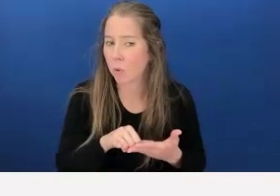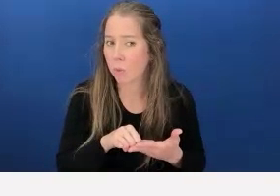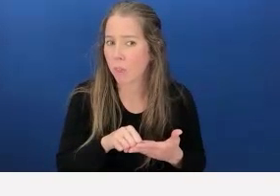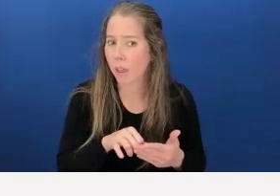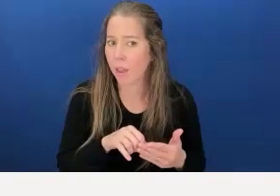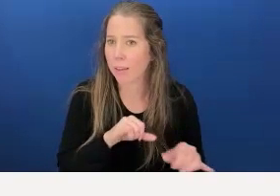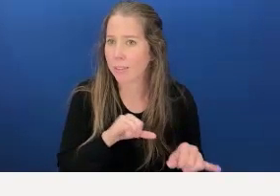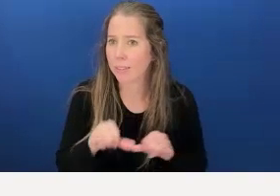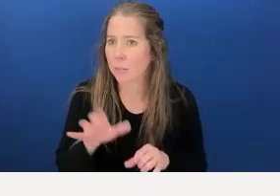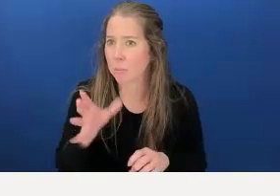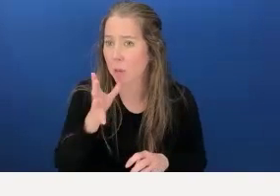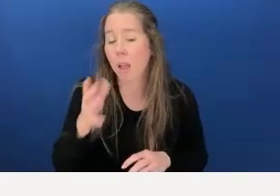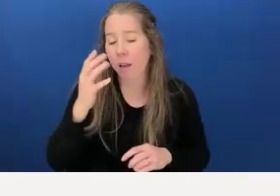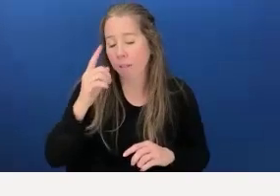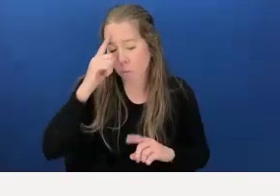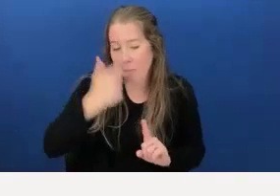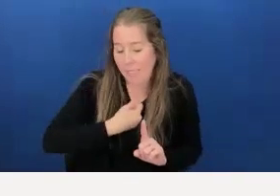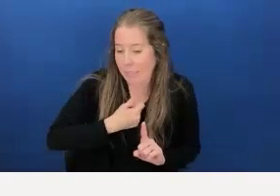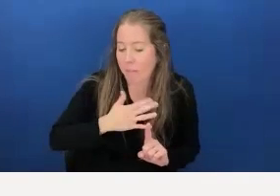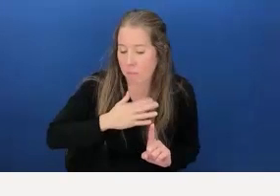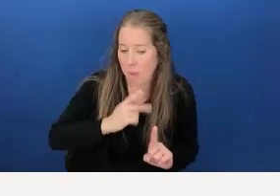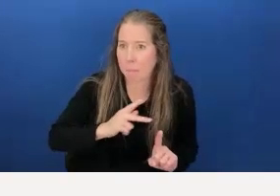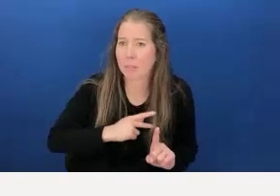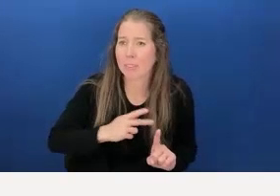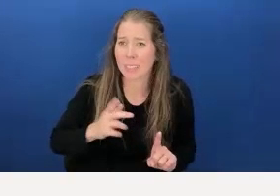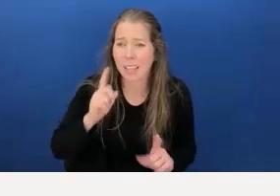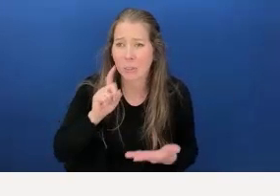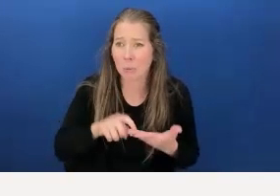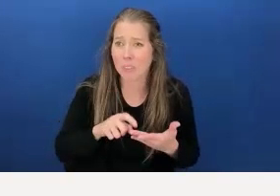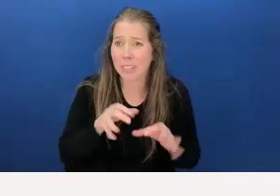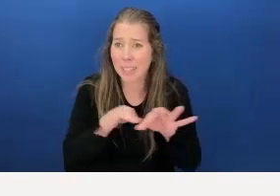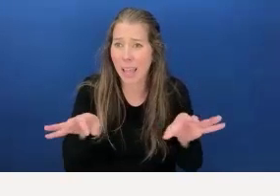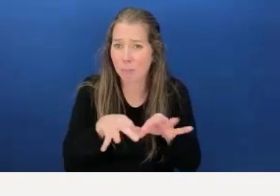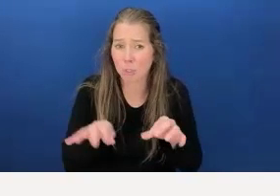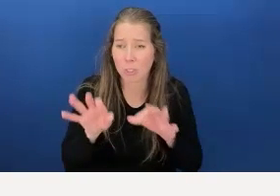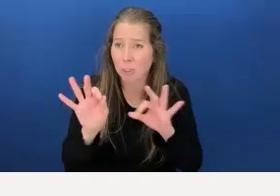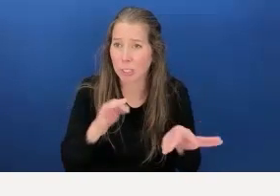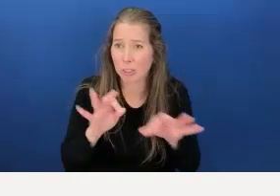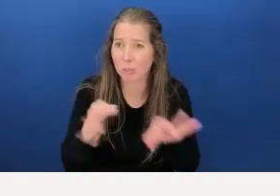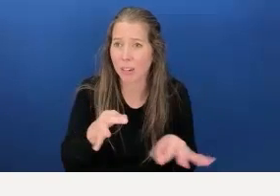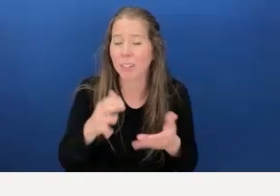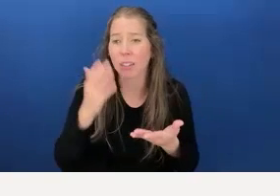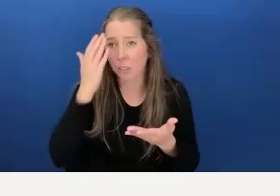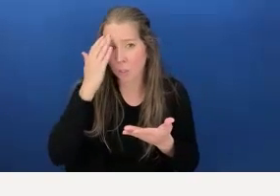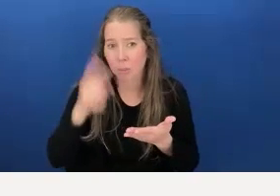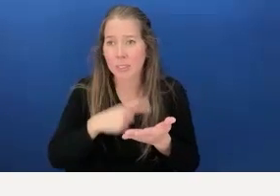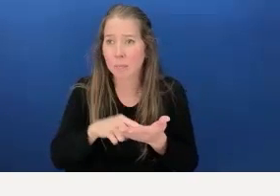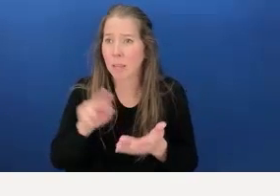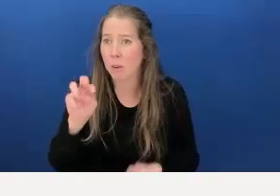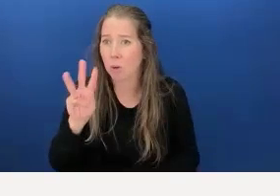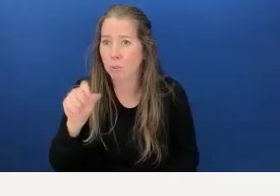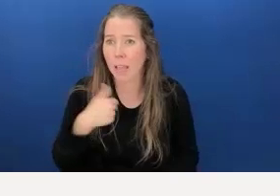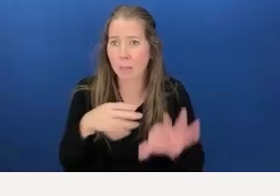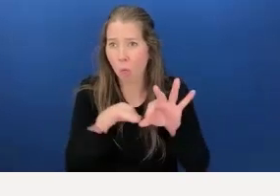find caption, just for me, personally, distracting. You know how the news sometimes has that, that ribbit, yeah.